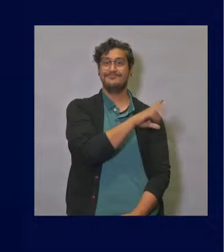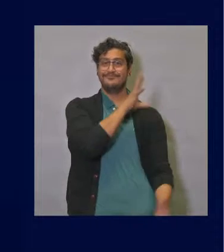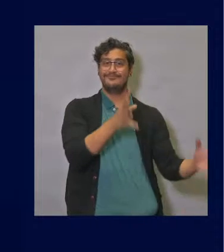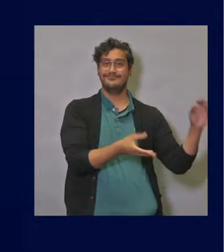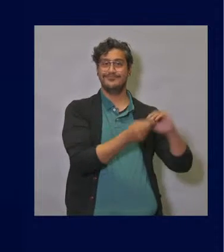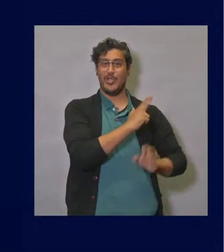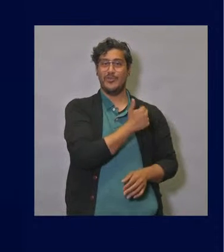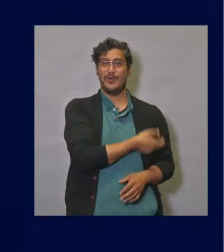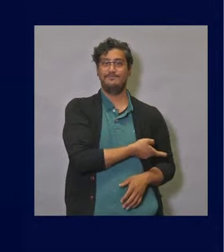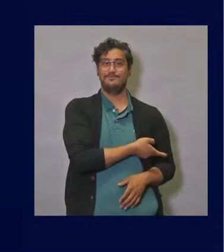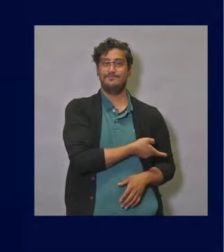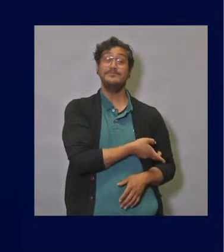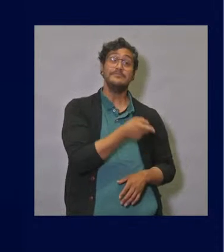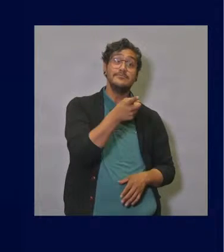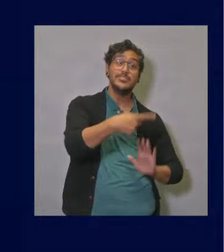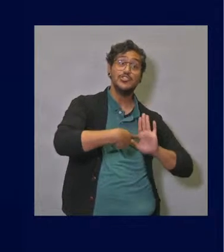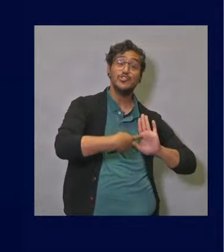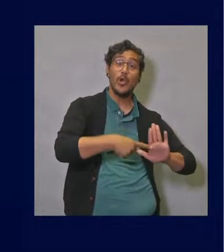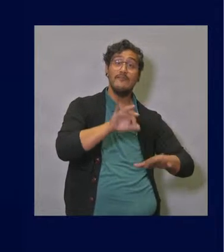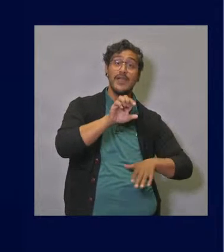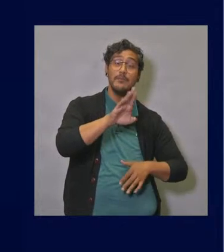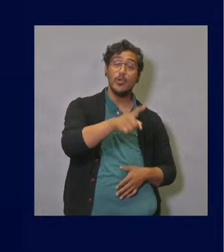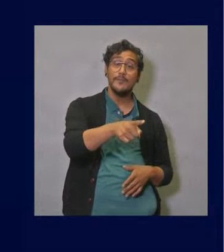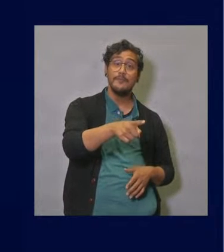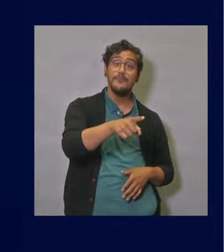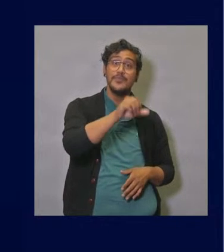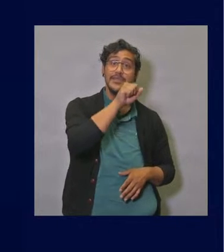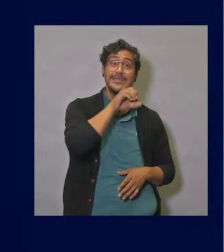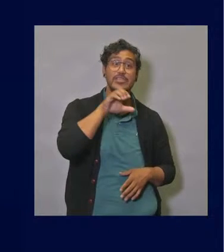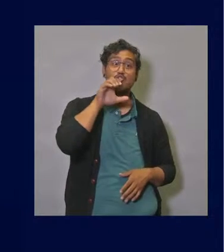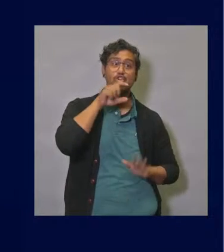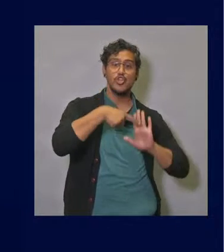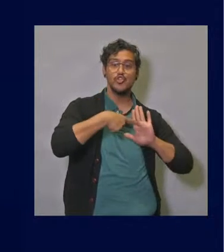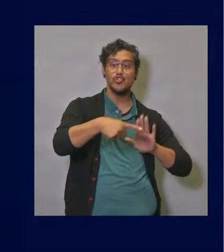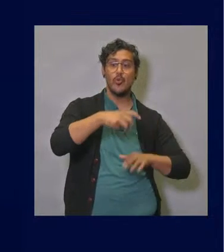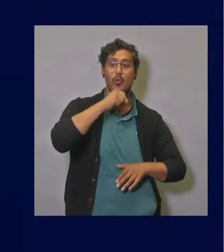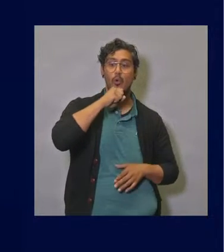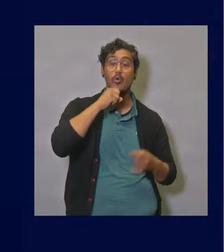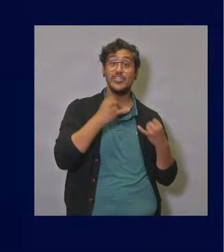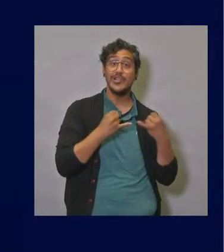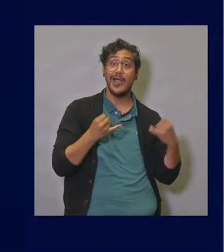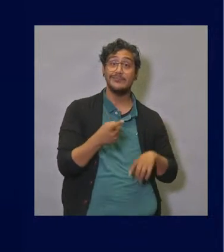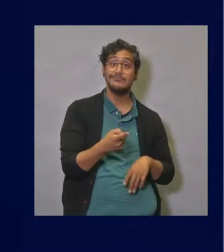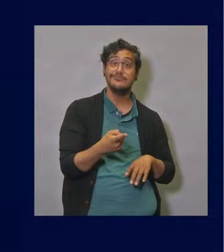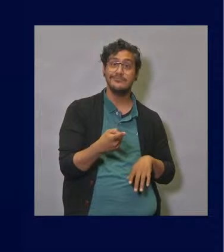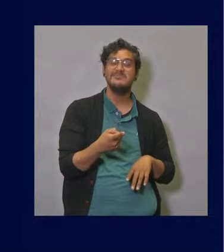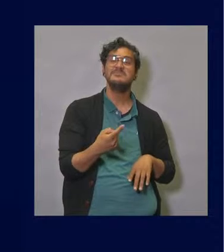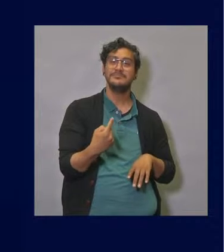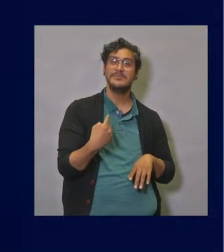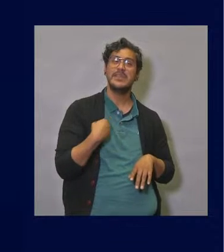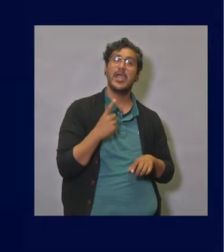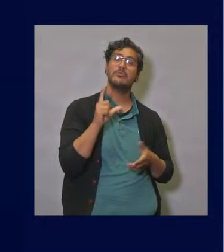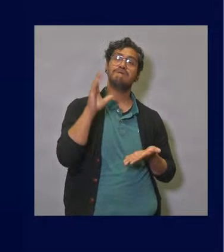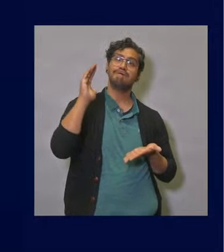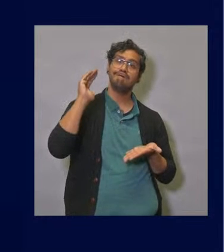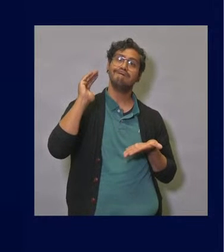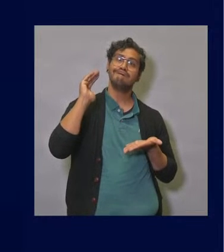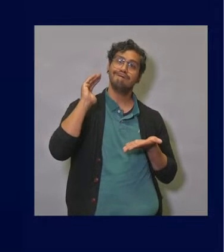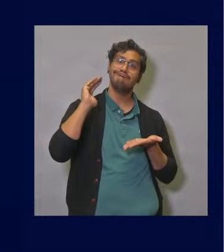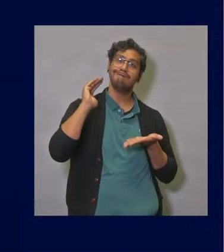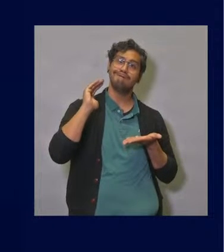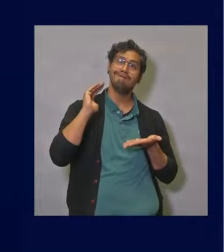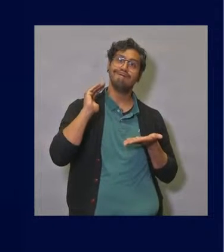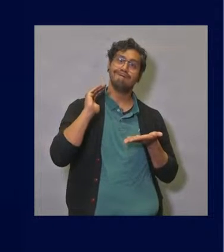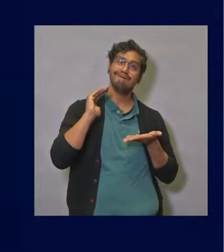As this slide shows, since early February, seniors, shown here by the orange line, have accounted for a smaller and smaller percentage of